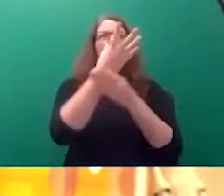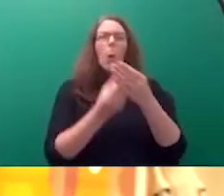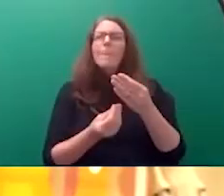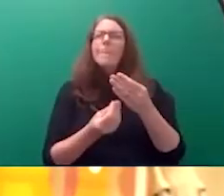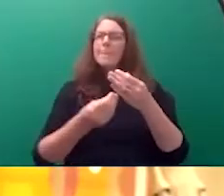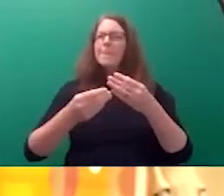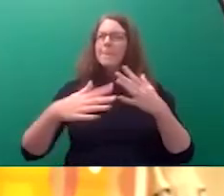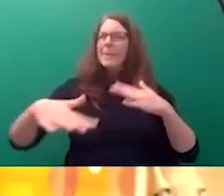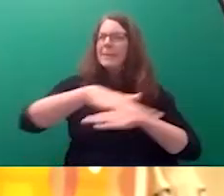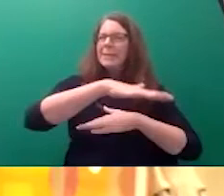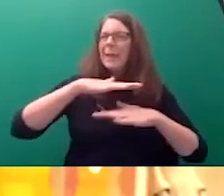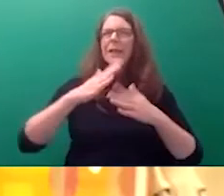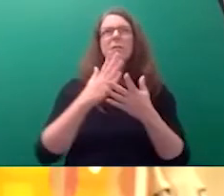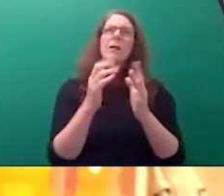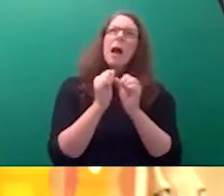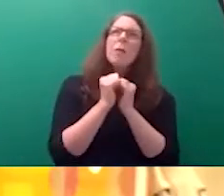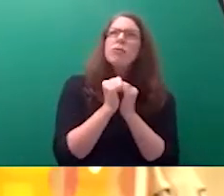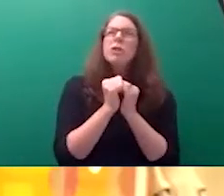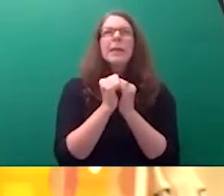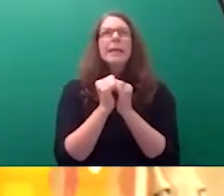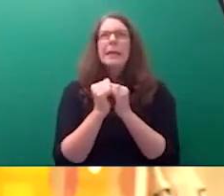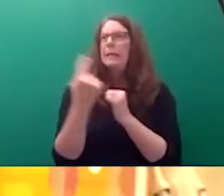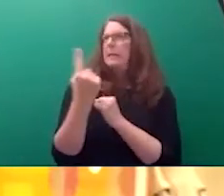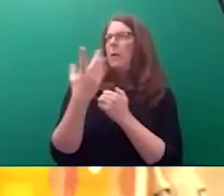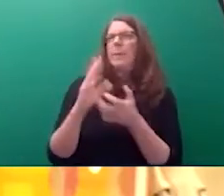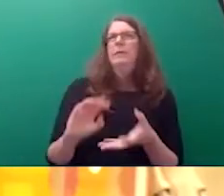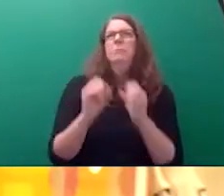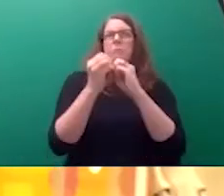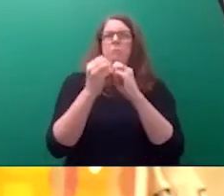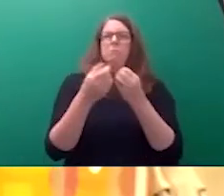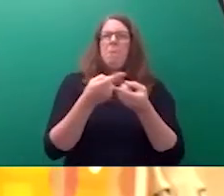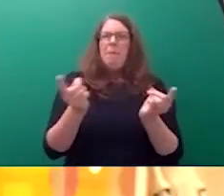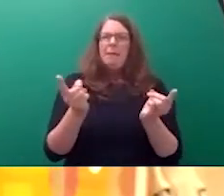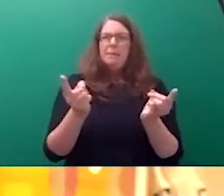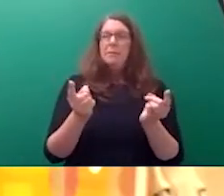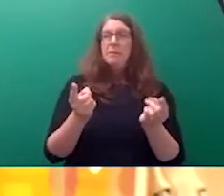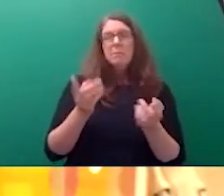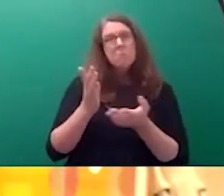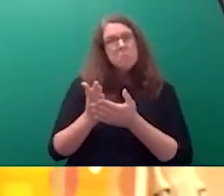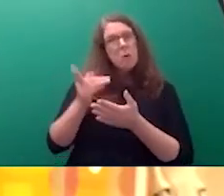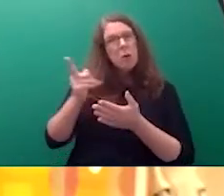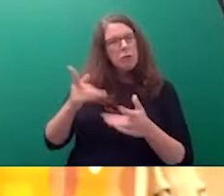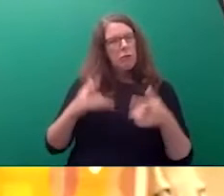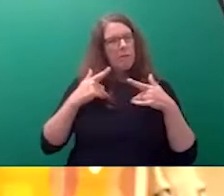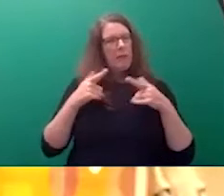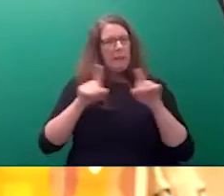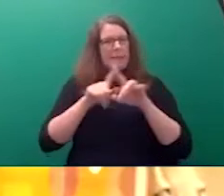really appreciating the creative endeavor and seeing your clothes in that light, I think is really